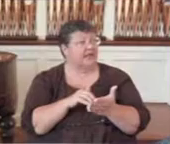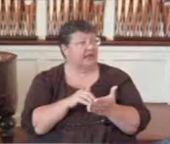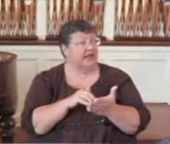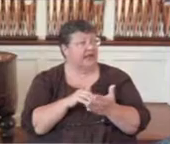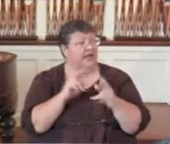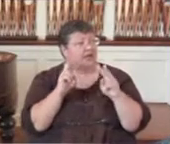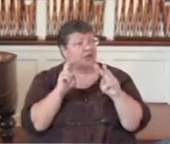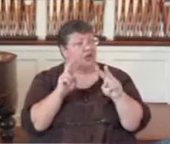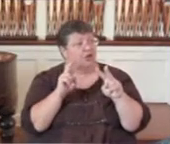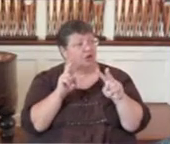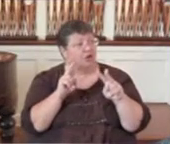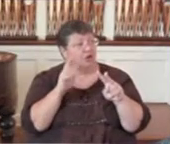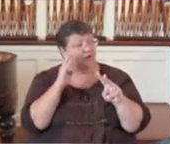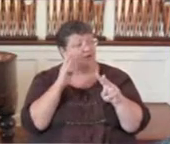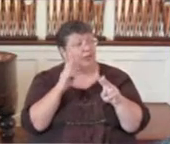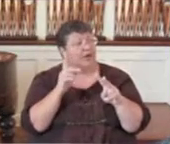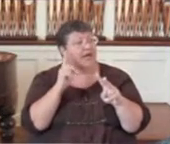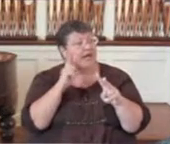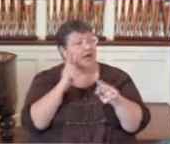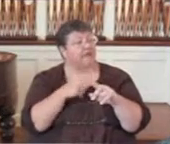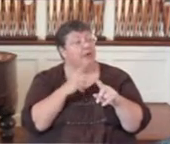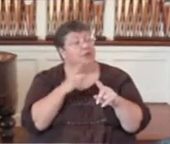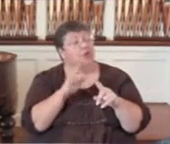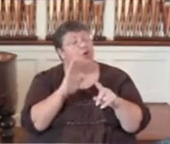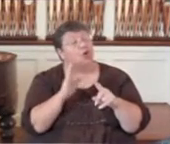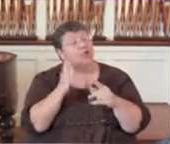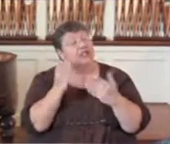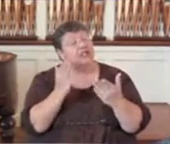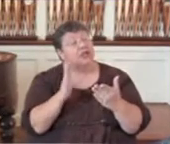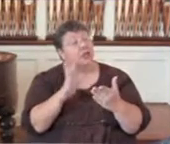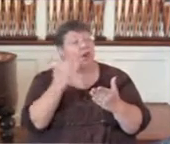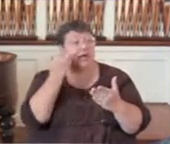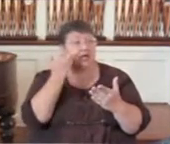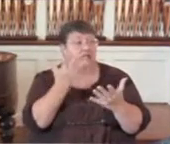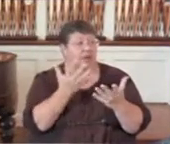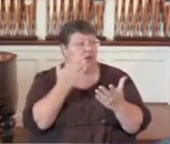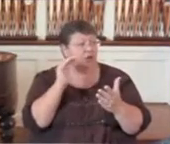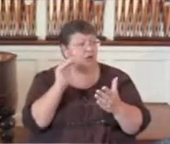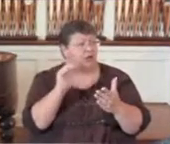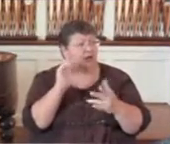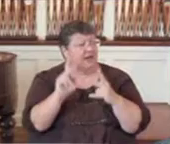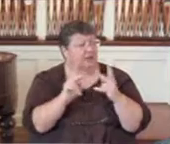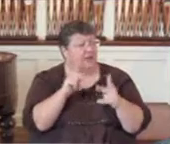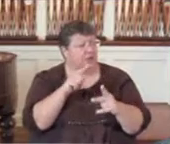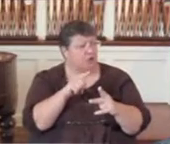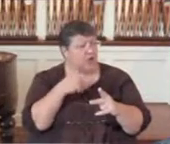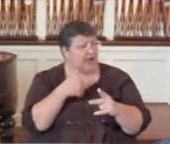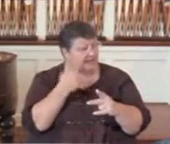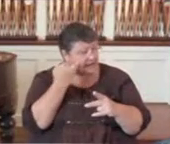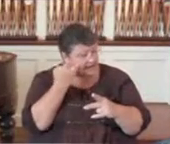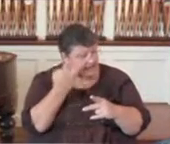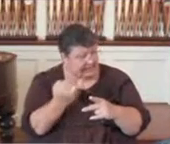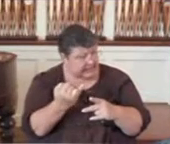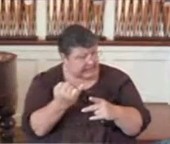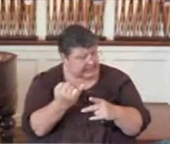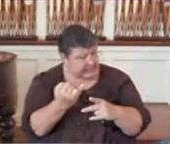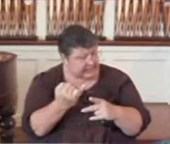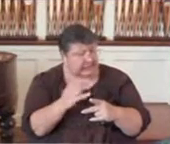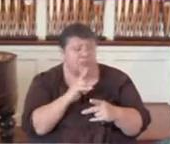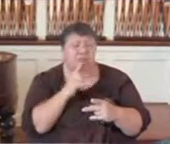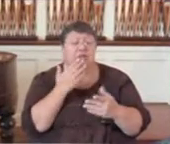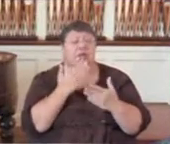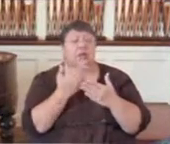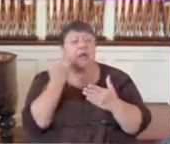look forward to hearing from you, hearing your suggestions, your ideas, and I would like to remind folks that when you have ideas, it's a really